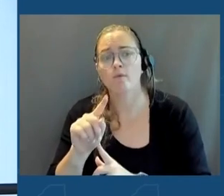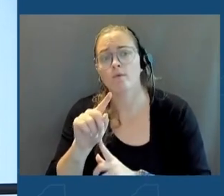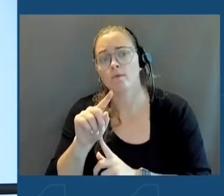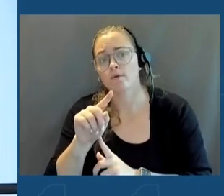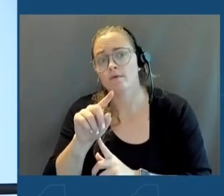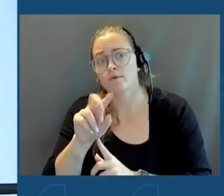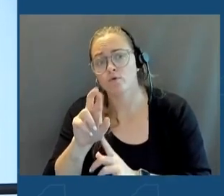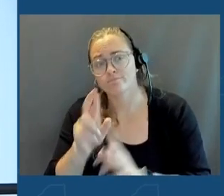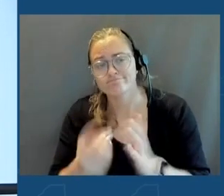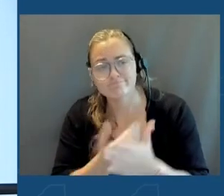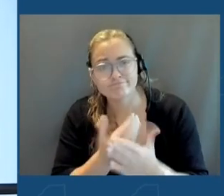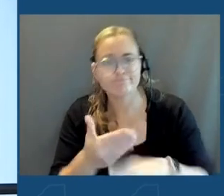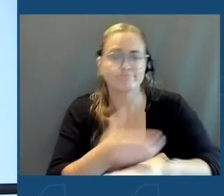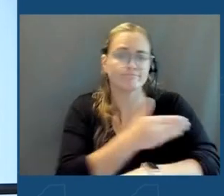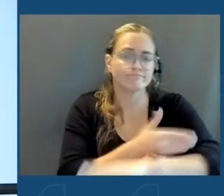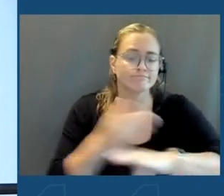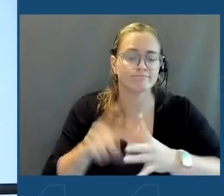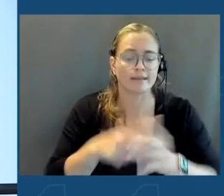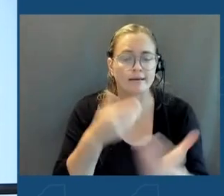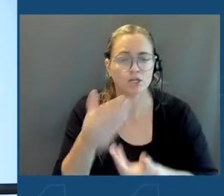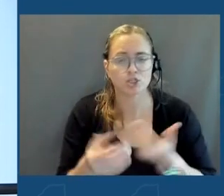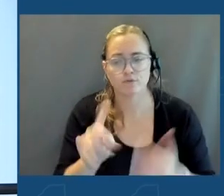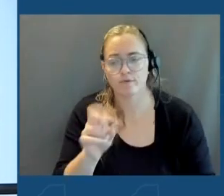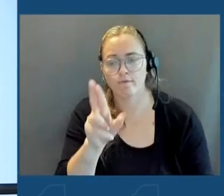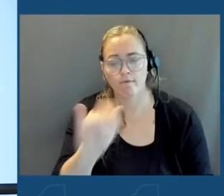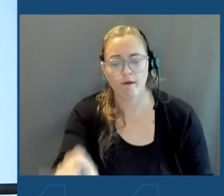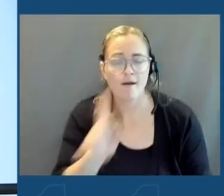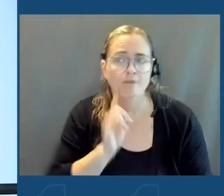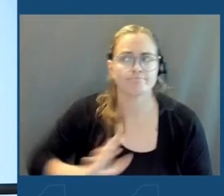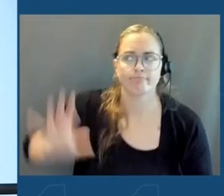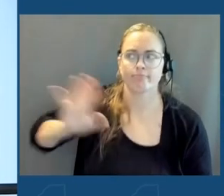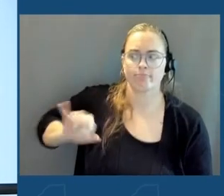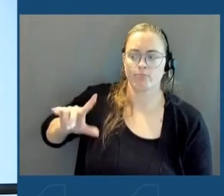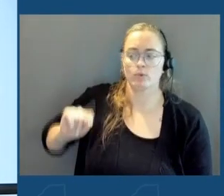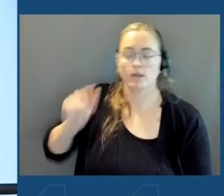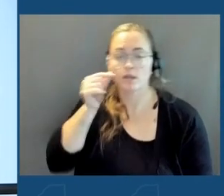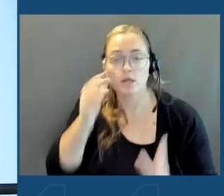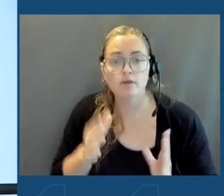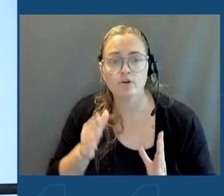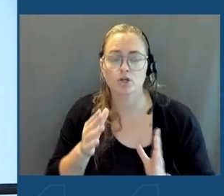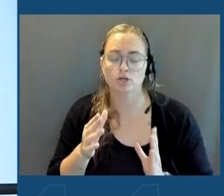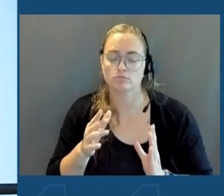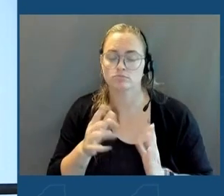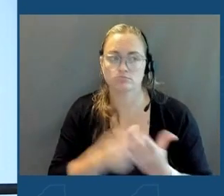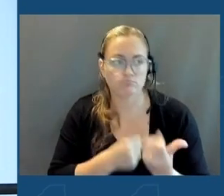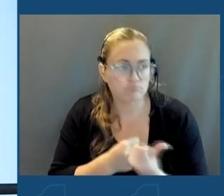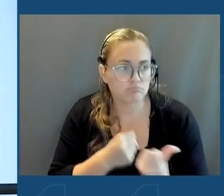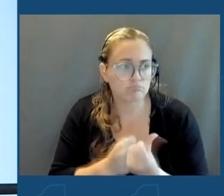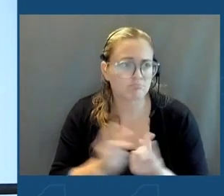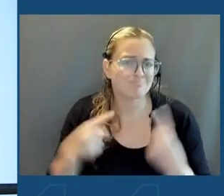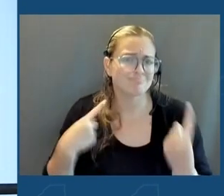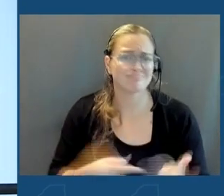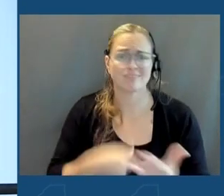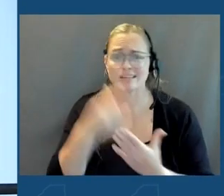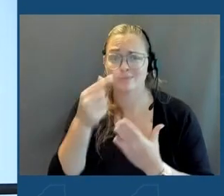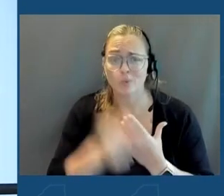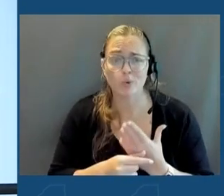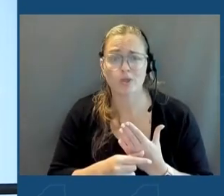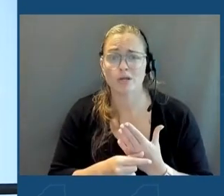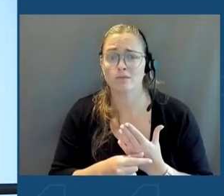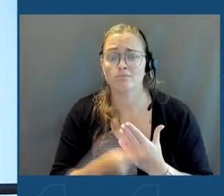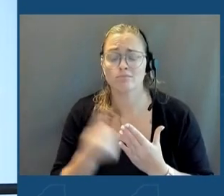her support, going back to her time as Lieutenant Governor, has really made this program one of